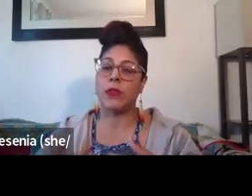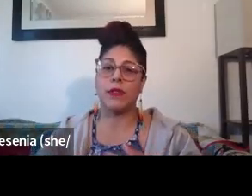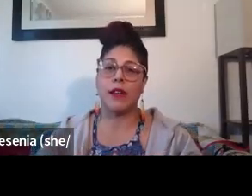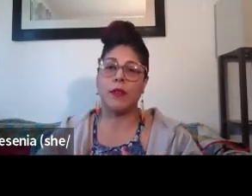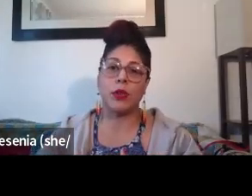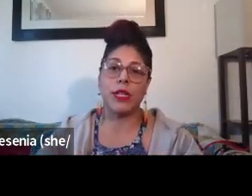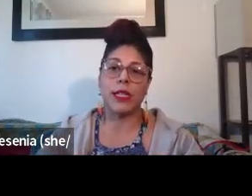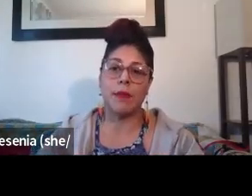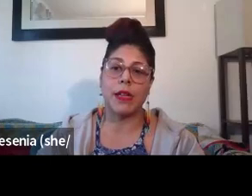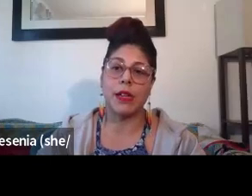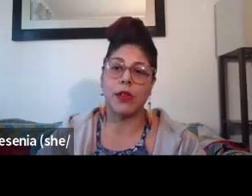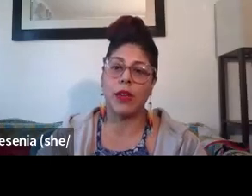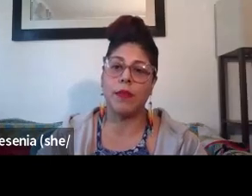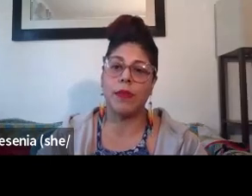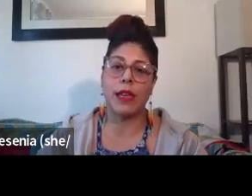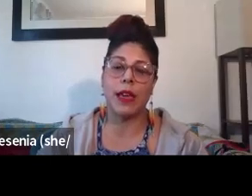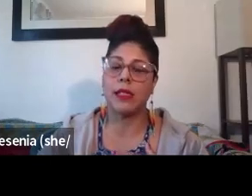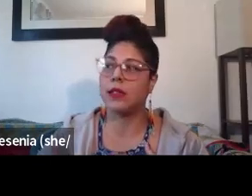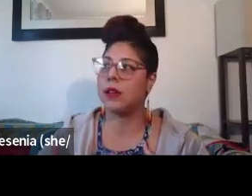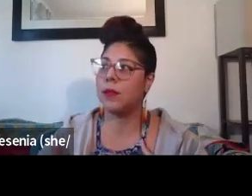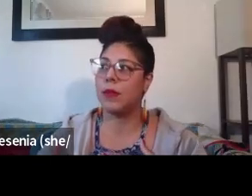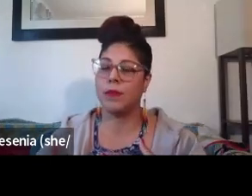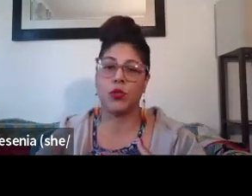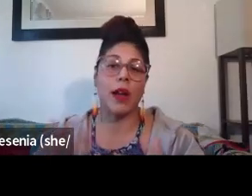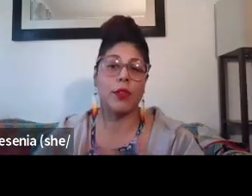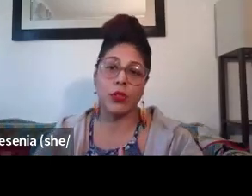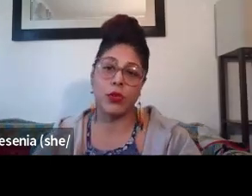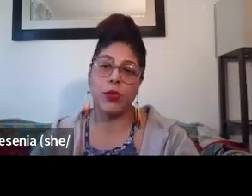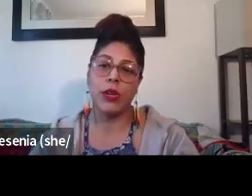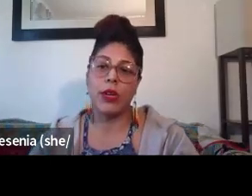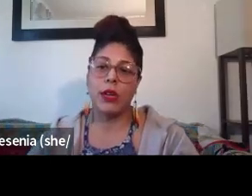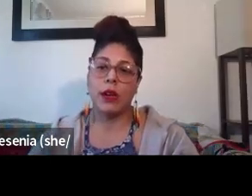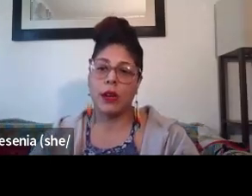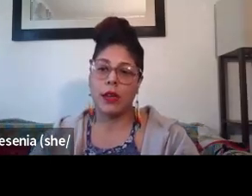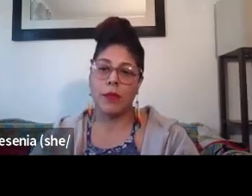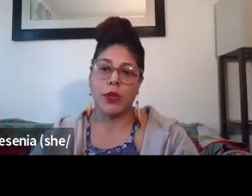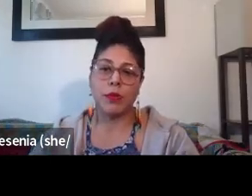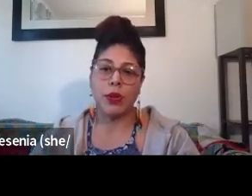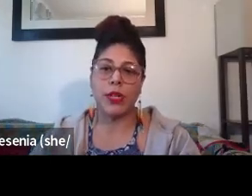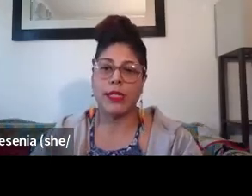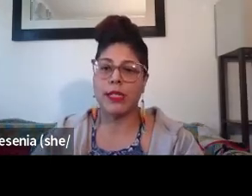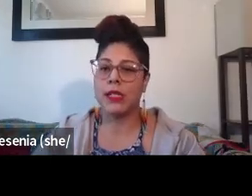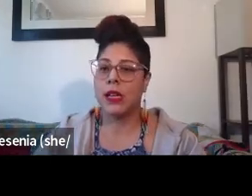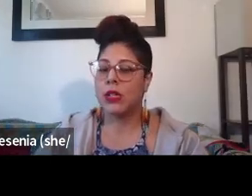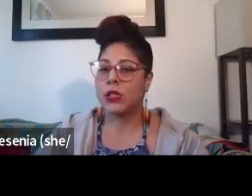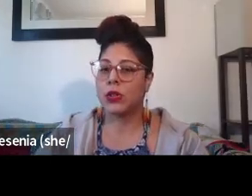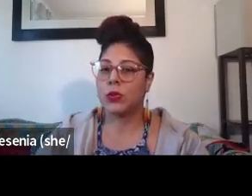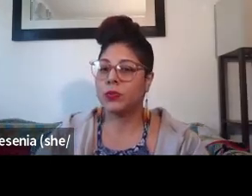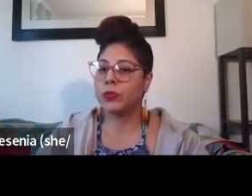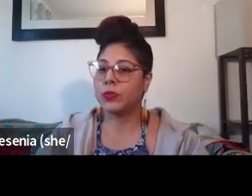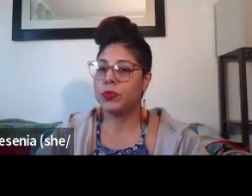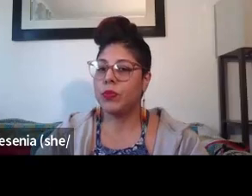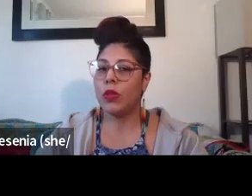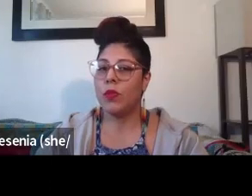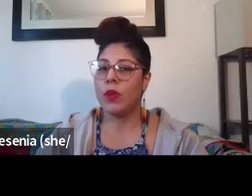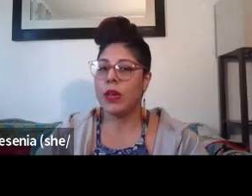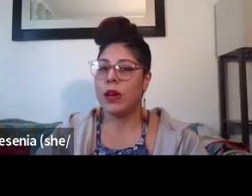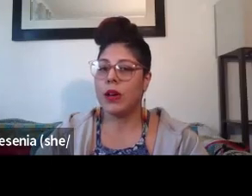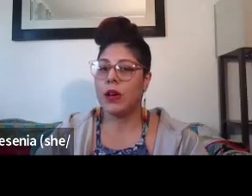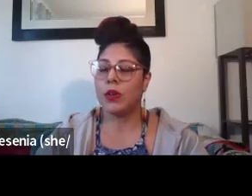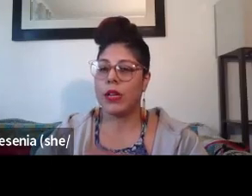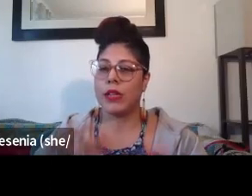So this is a little bit about me. I am queer, Native, Latina, neurodivergent,